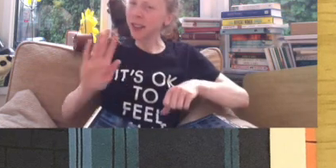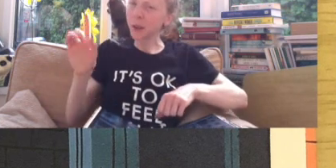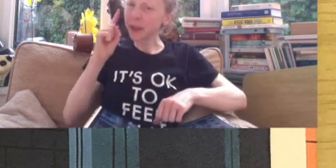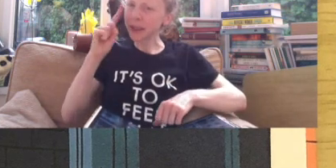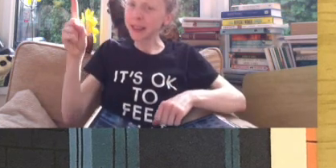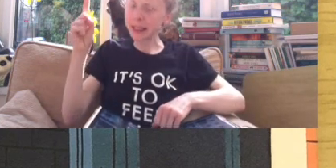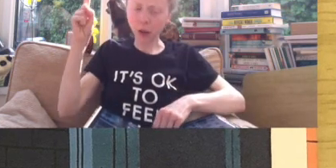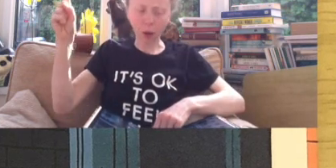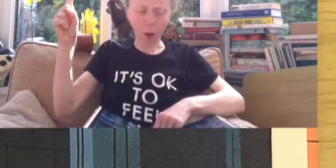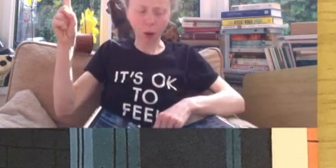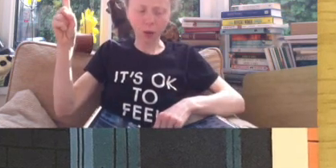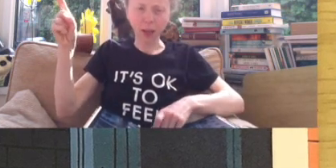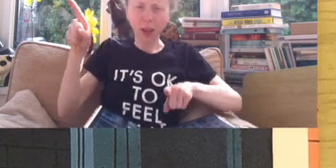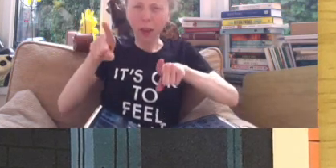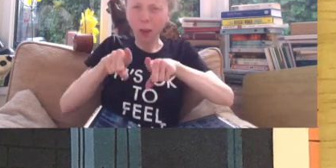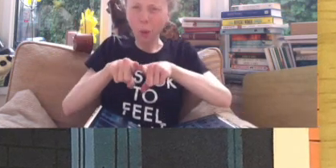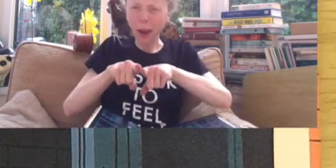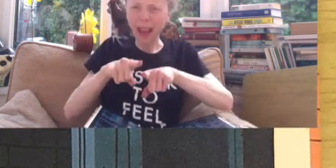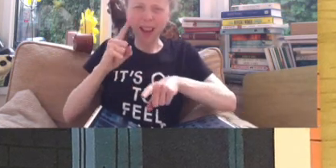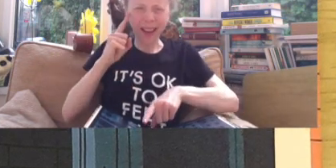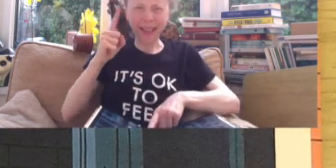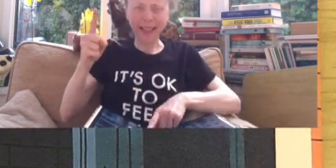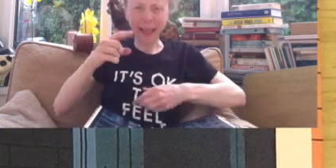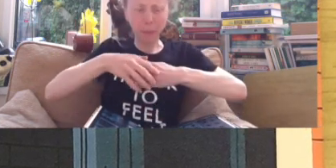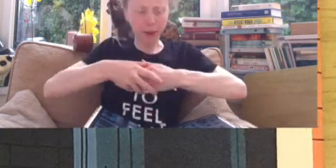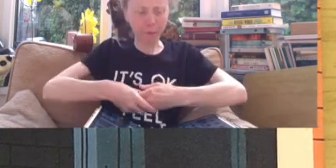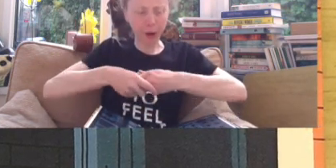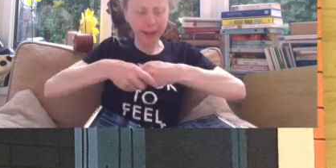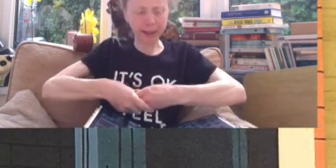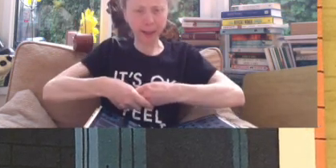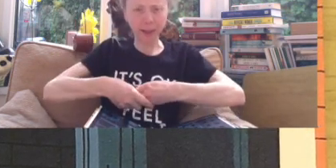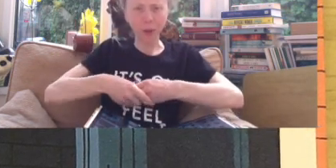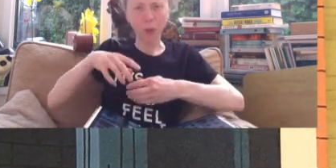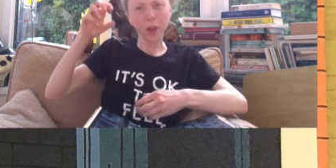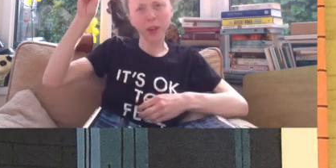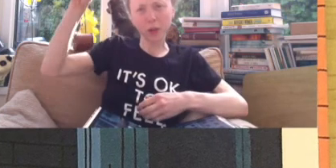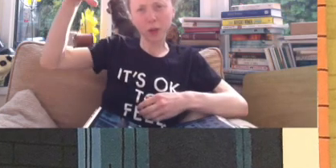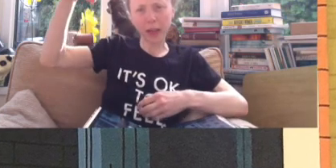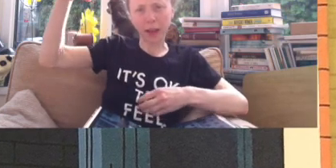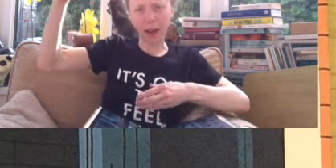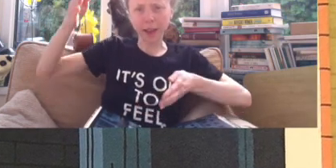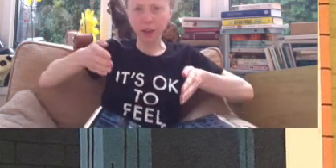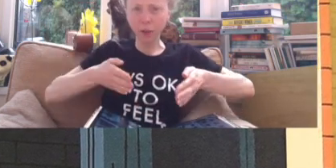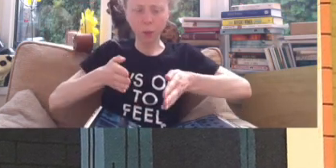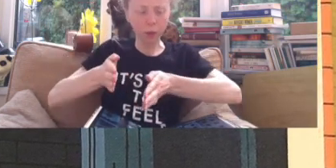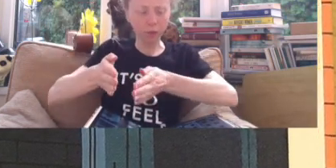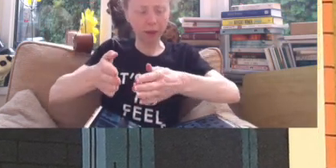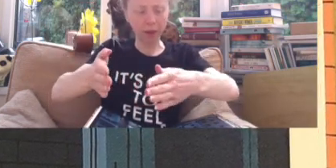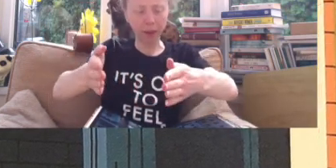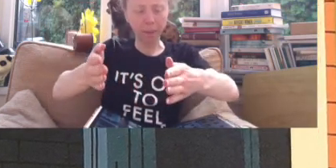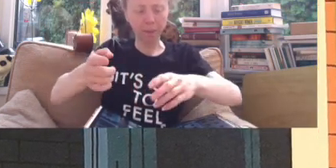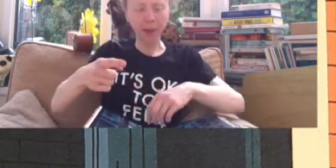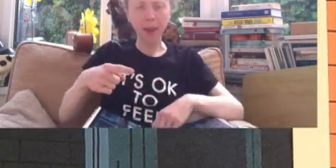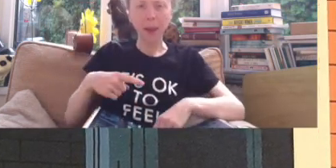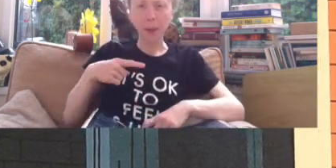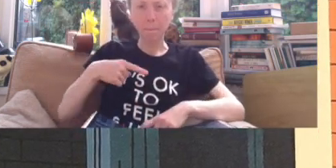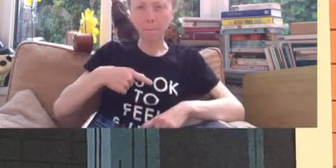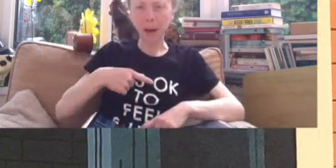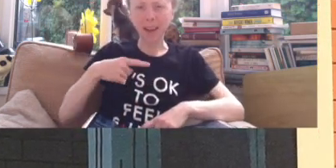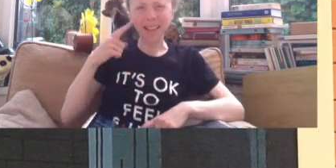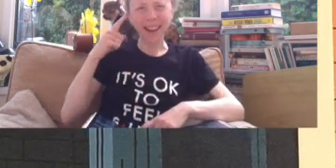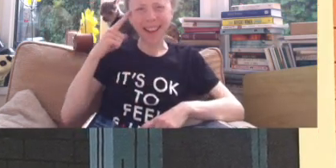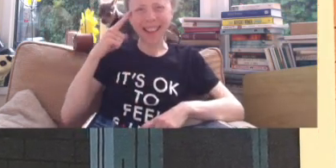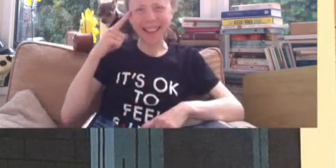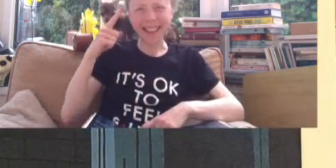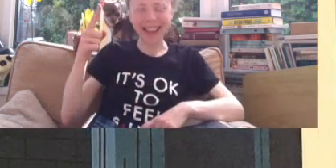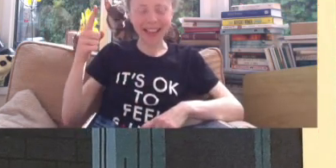I don't see God the way I see my friends, or the street lights, or the river,